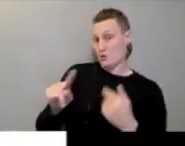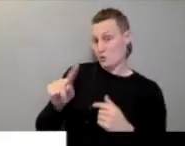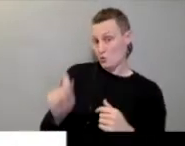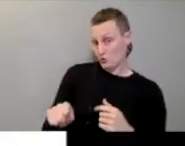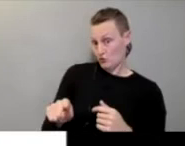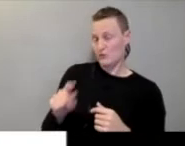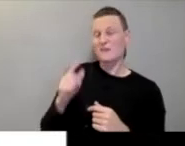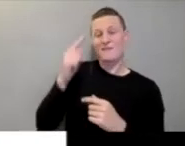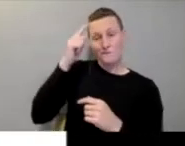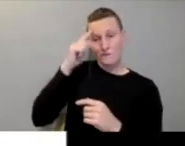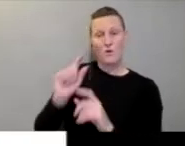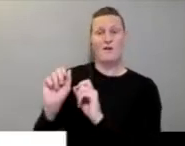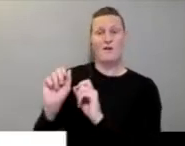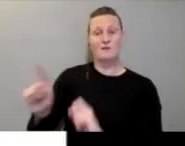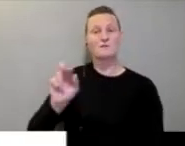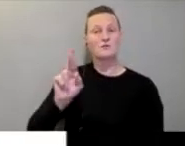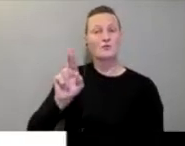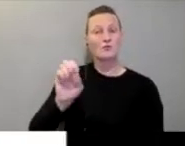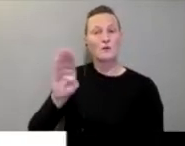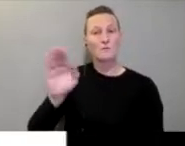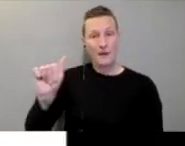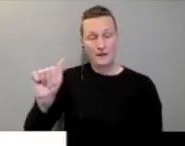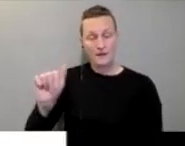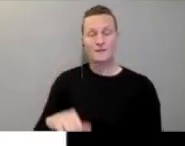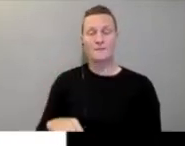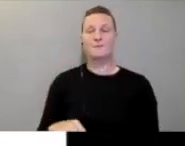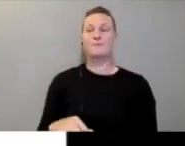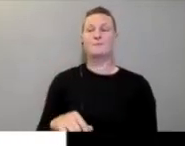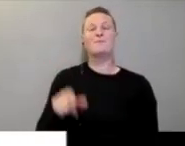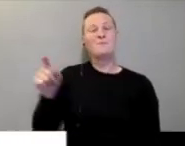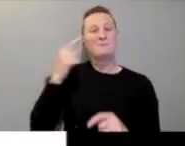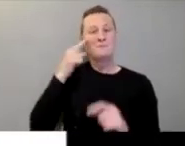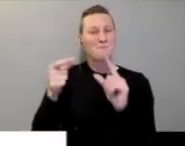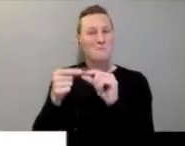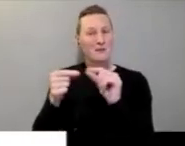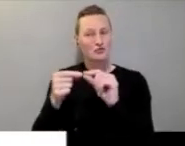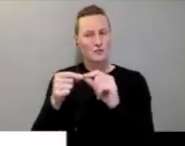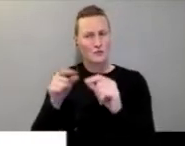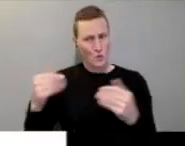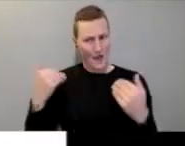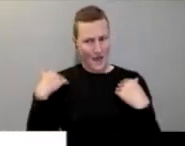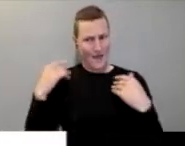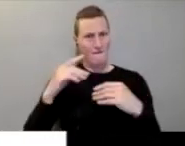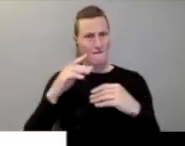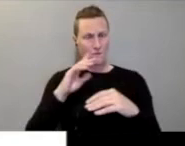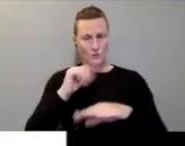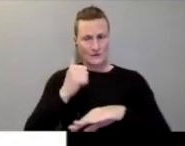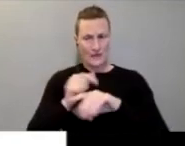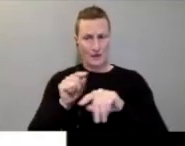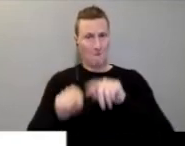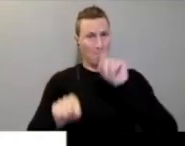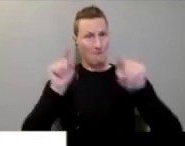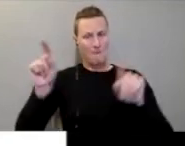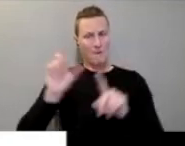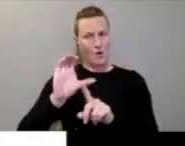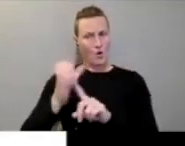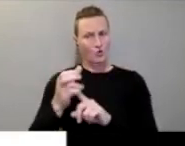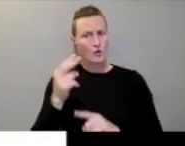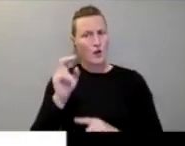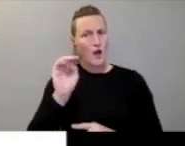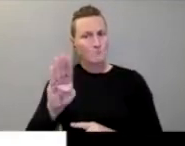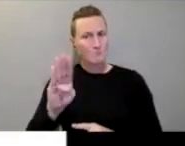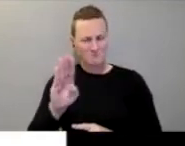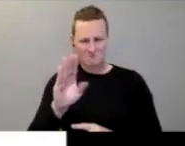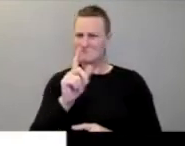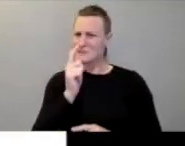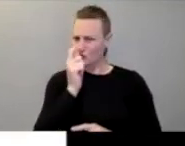It says, the network of cultural hubs Rebecca mentioned sounds interesting. When will details be released, and how will programming